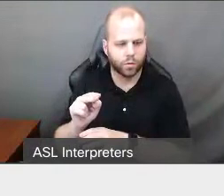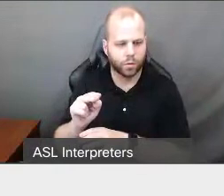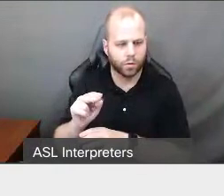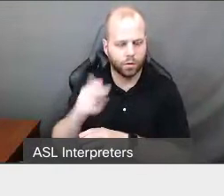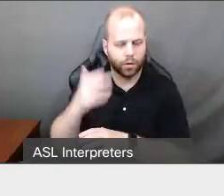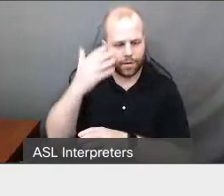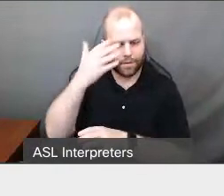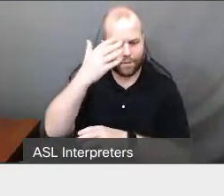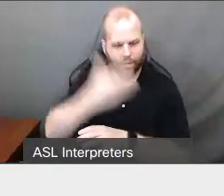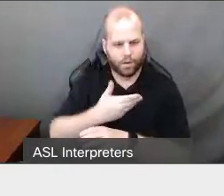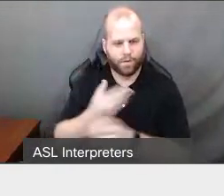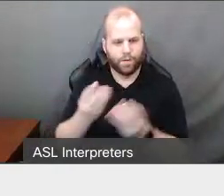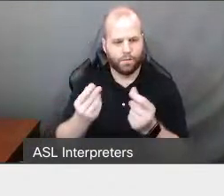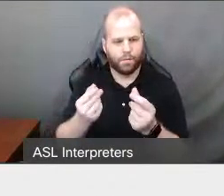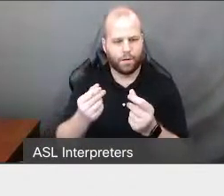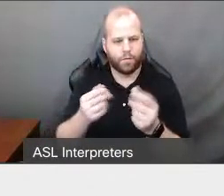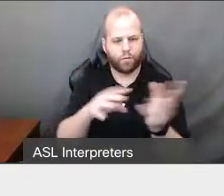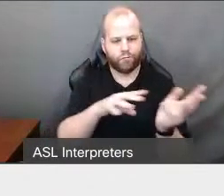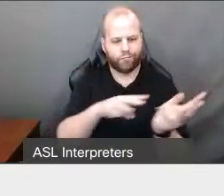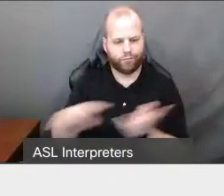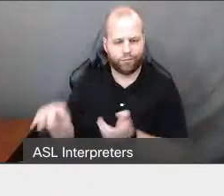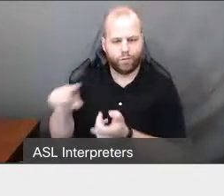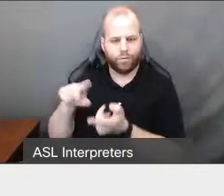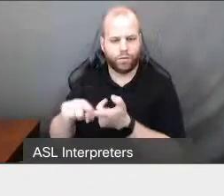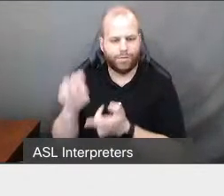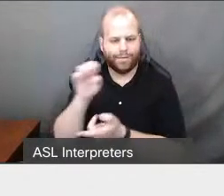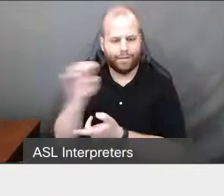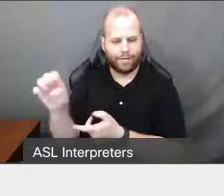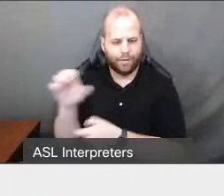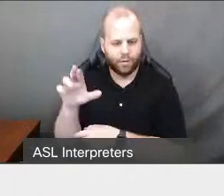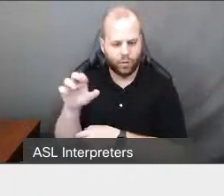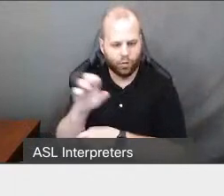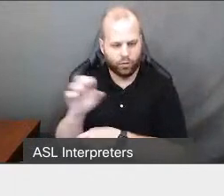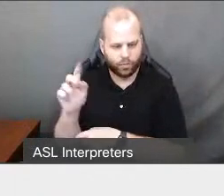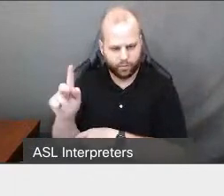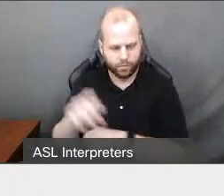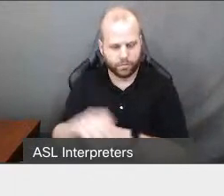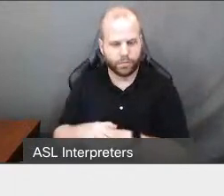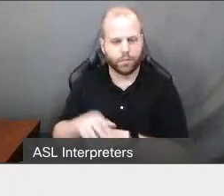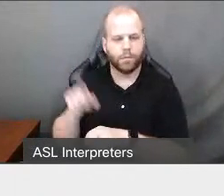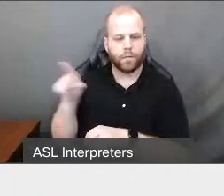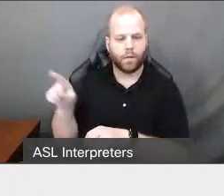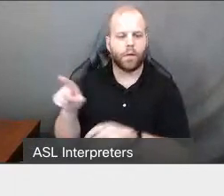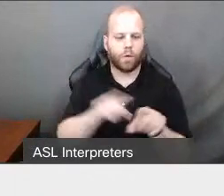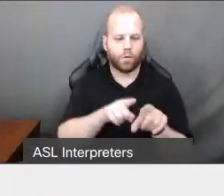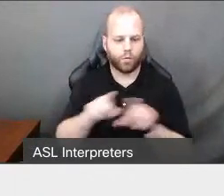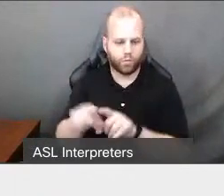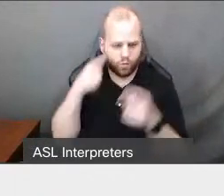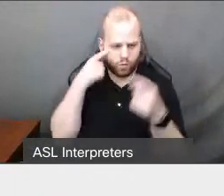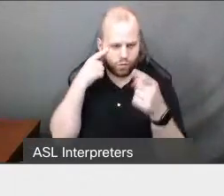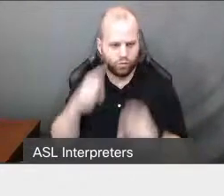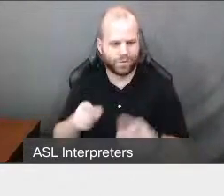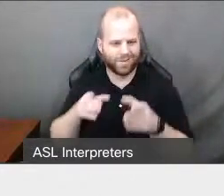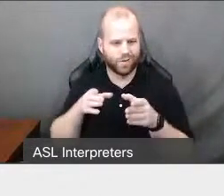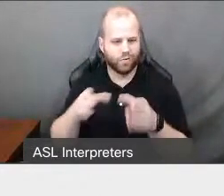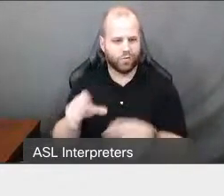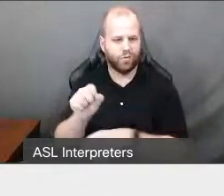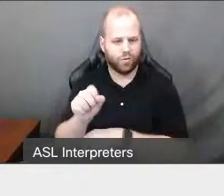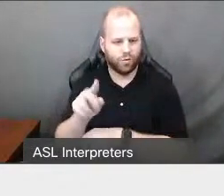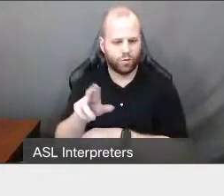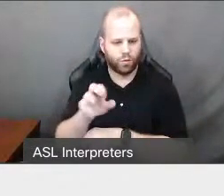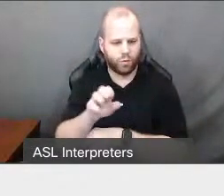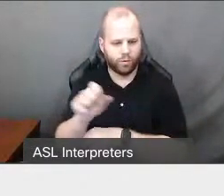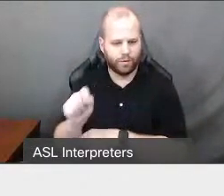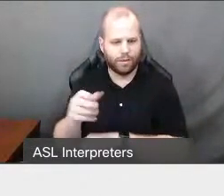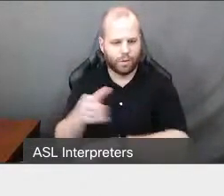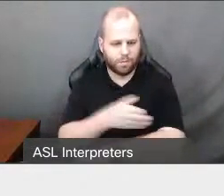property to the creek to the east. Lastly, the applicant has agreed to make street improvements on Canis Road, complying